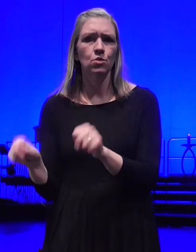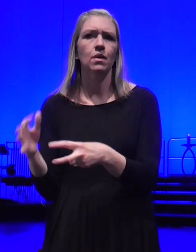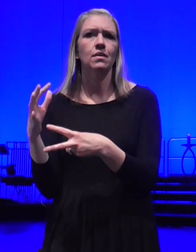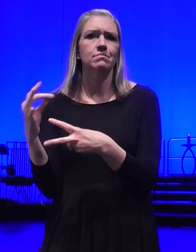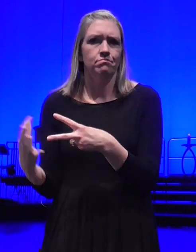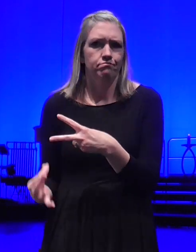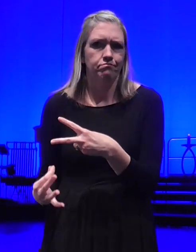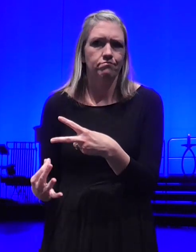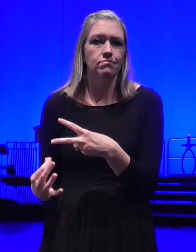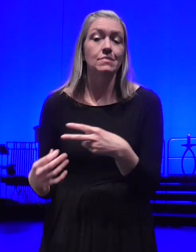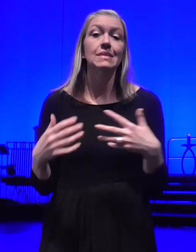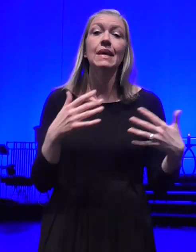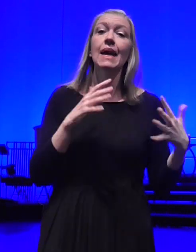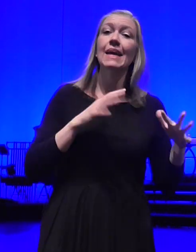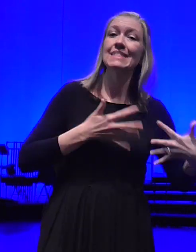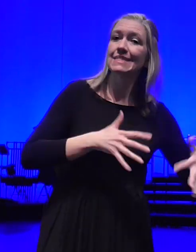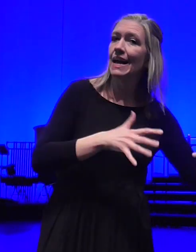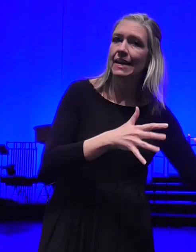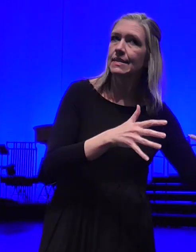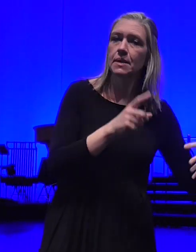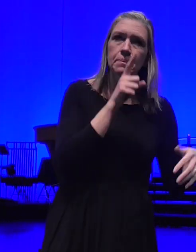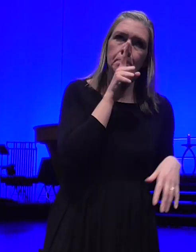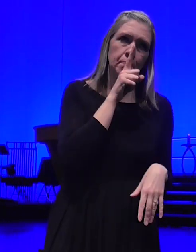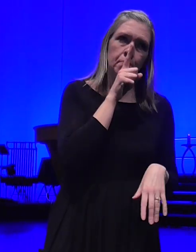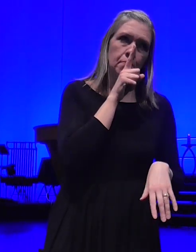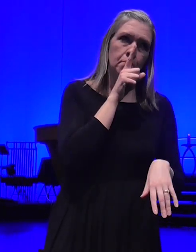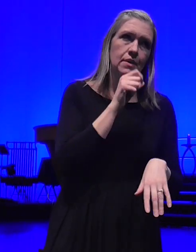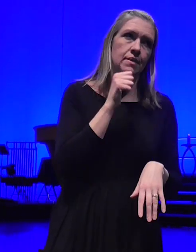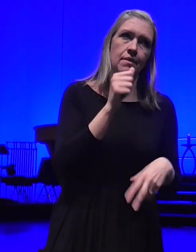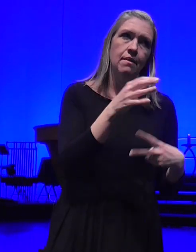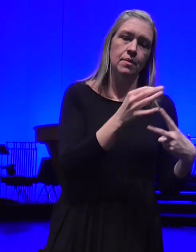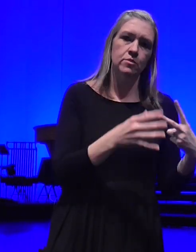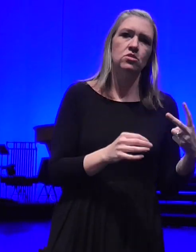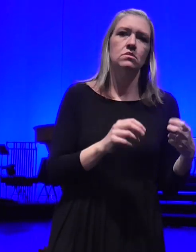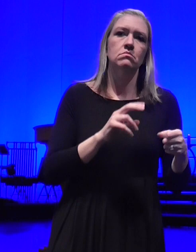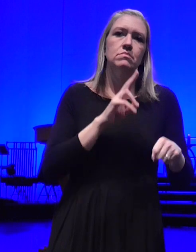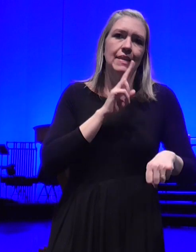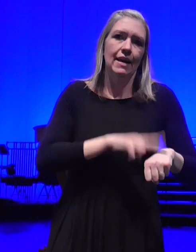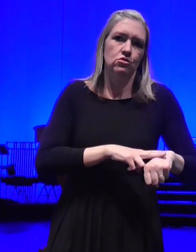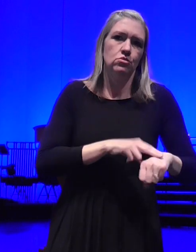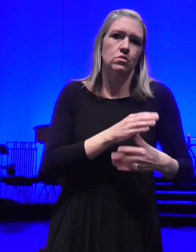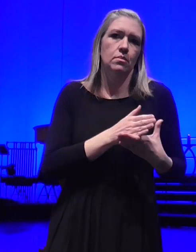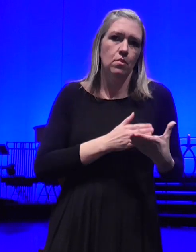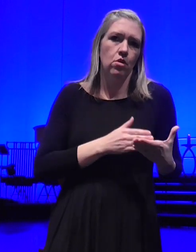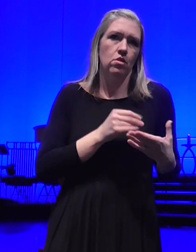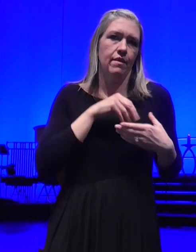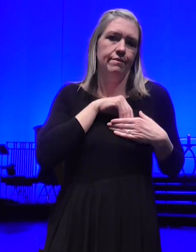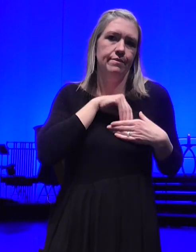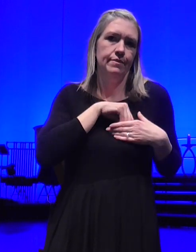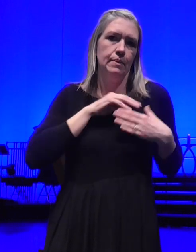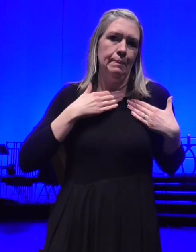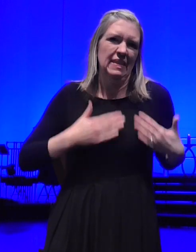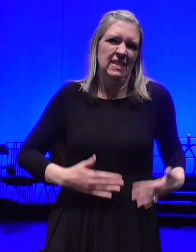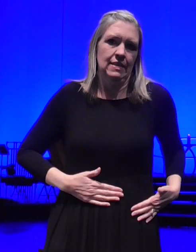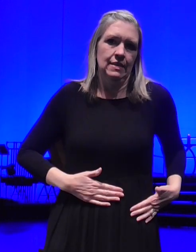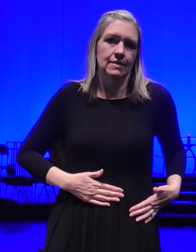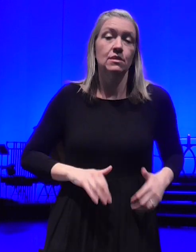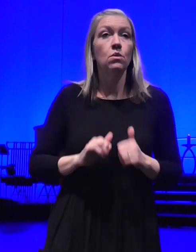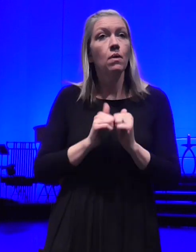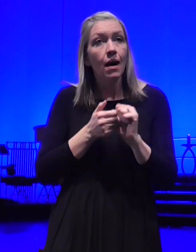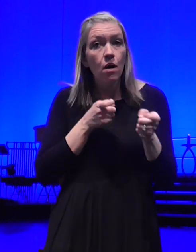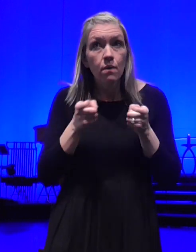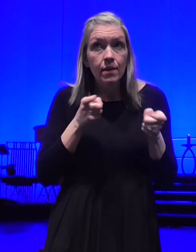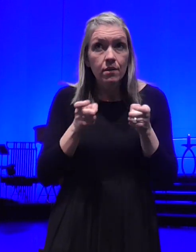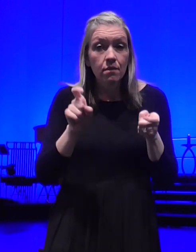optional. Anxiety isn't. Anxiety is actually a natural part of our beingness. So how do we handle